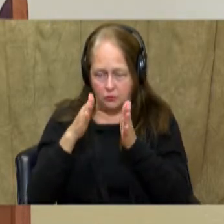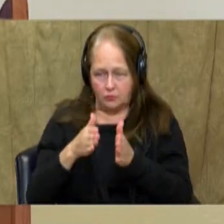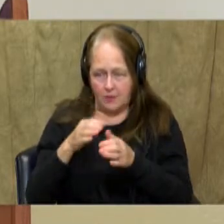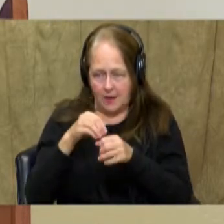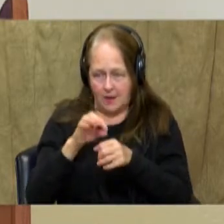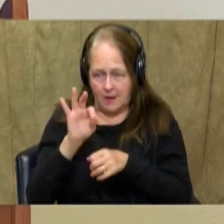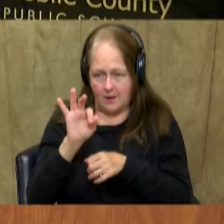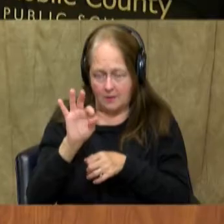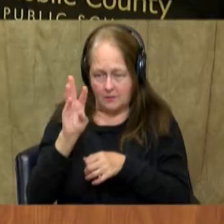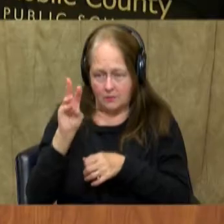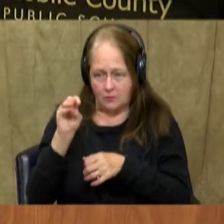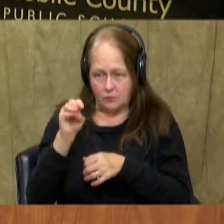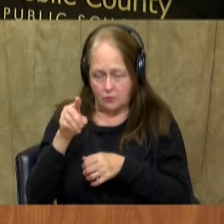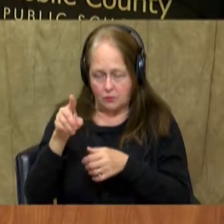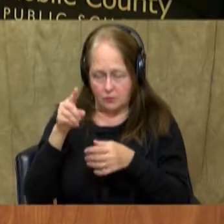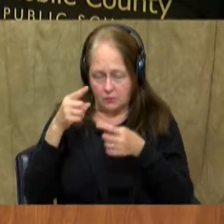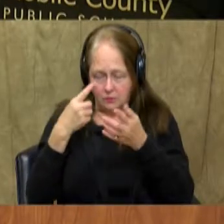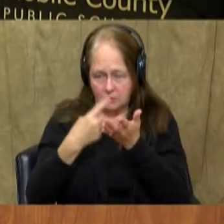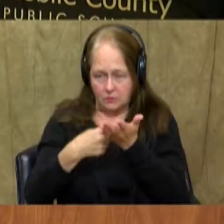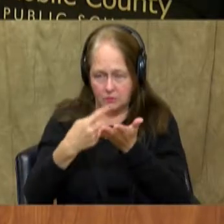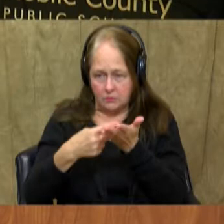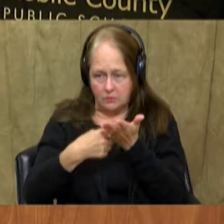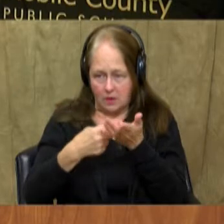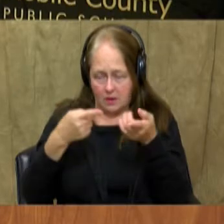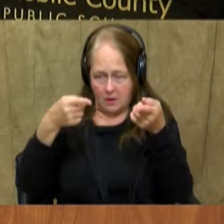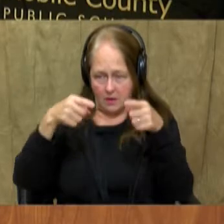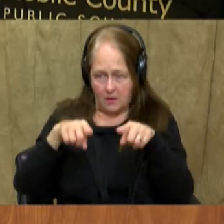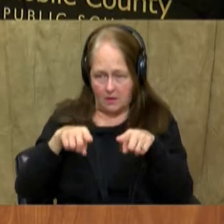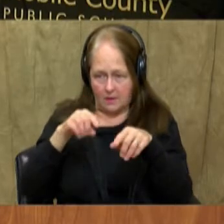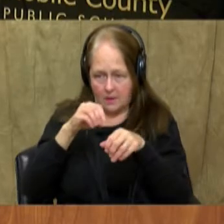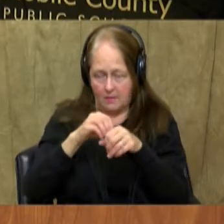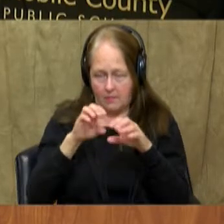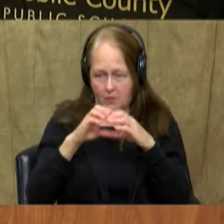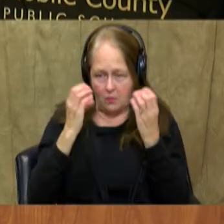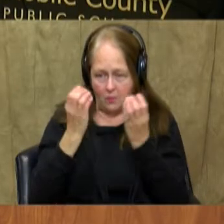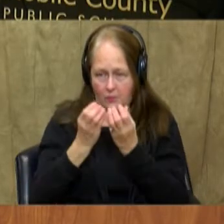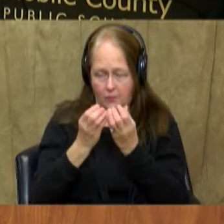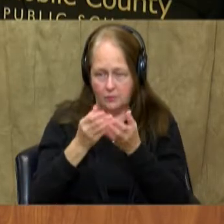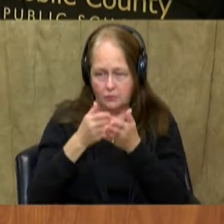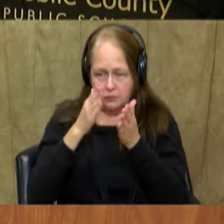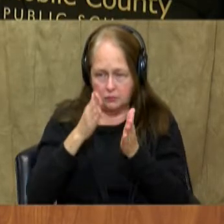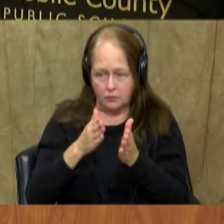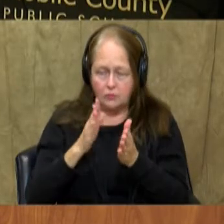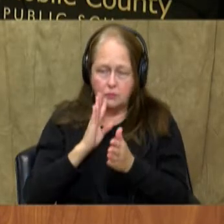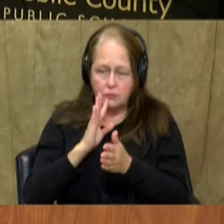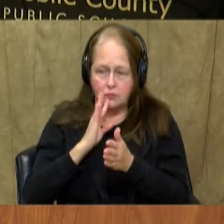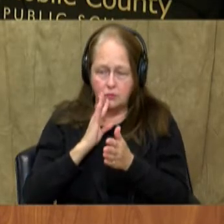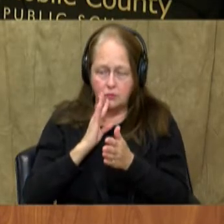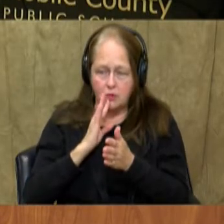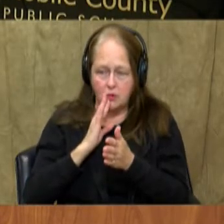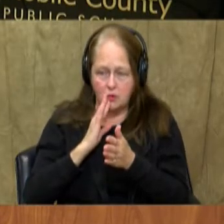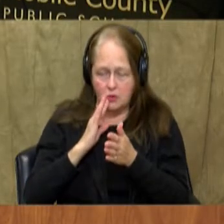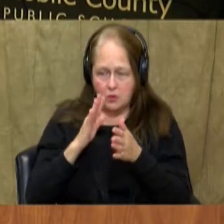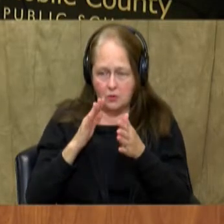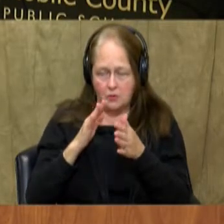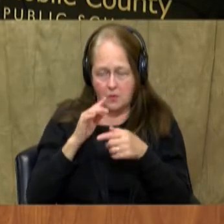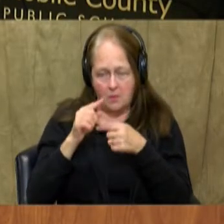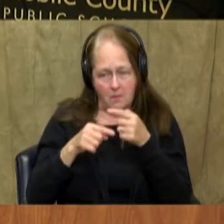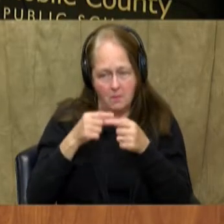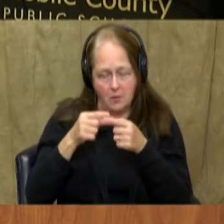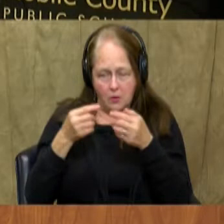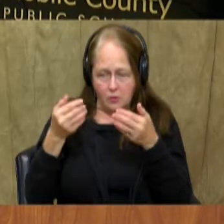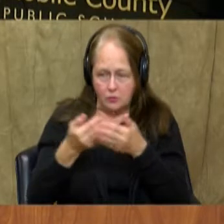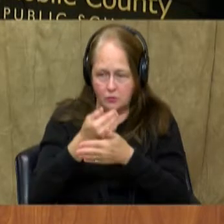1960. Whenever you discuss current events in a class, students talk nervously about the